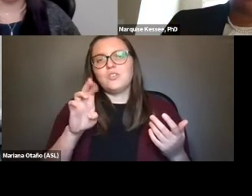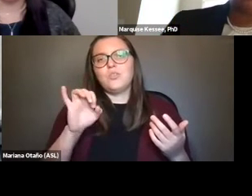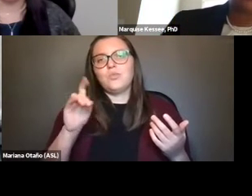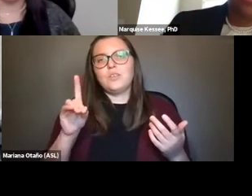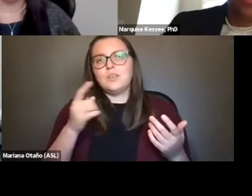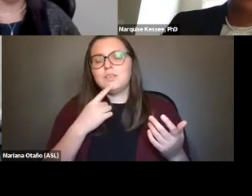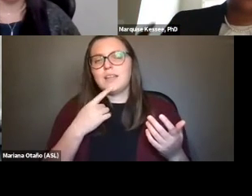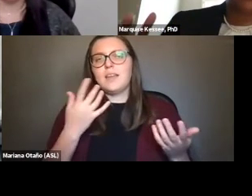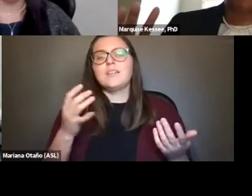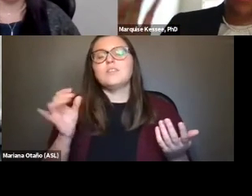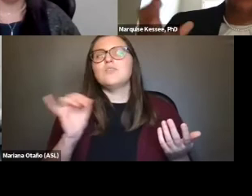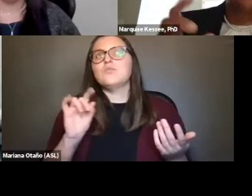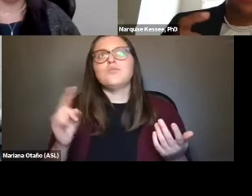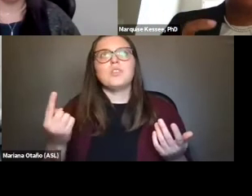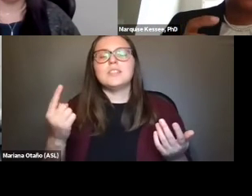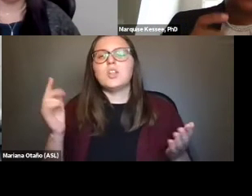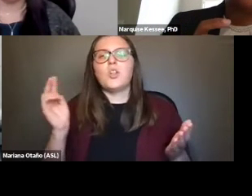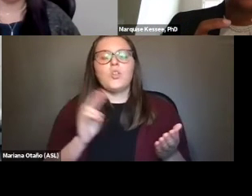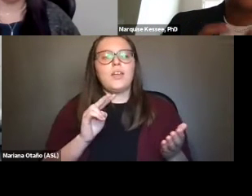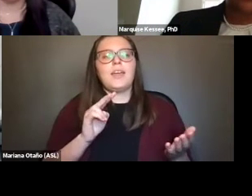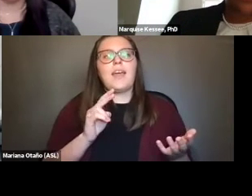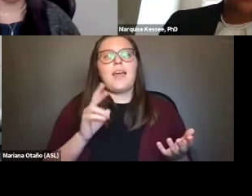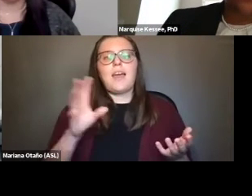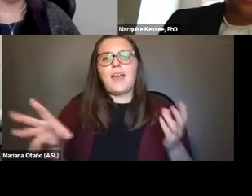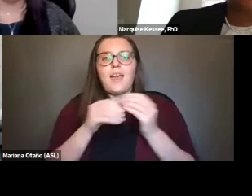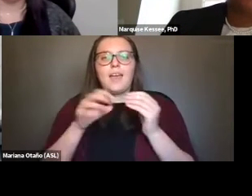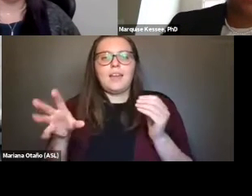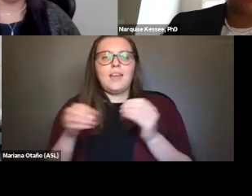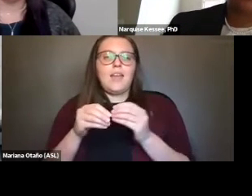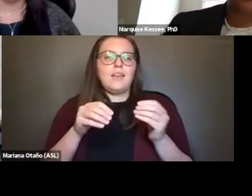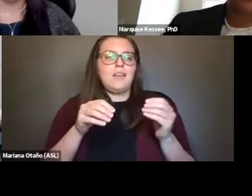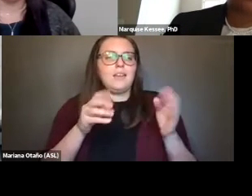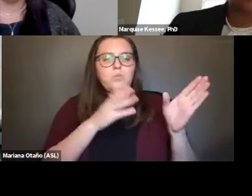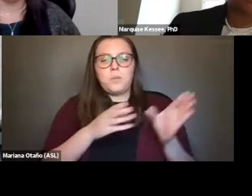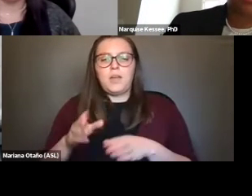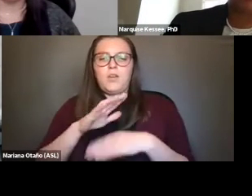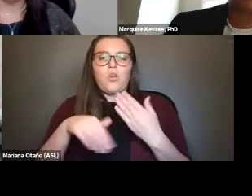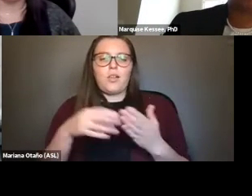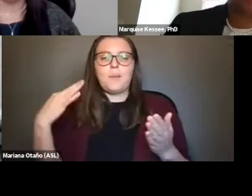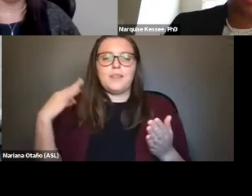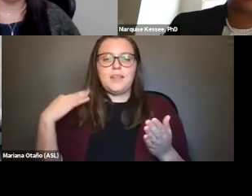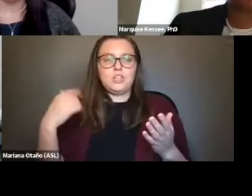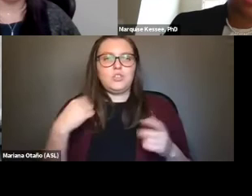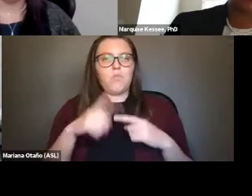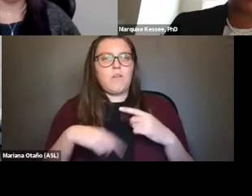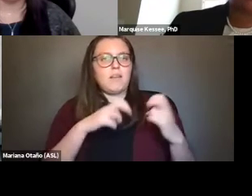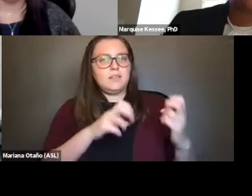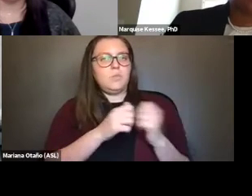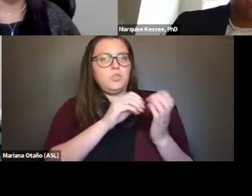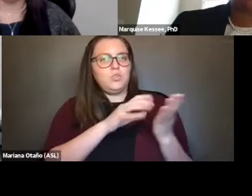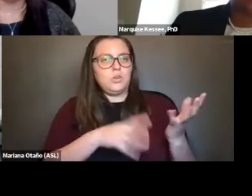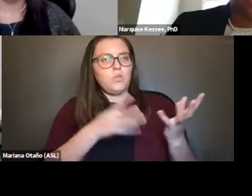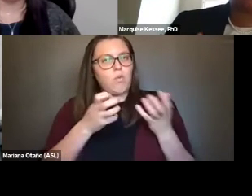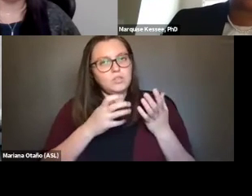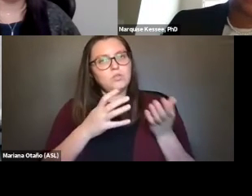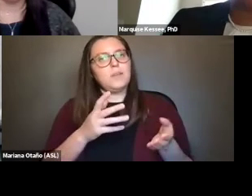We just in looking at compiling the application, I know that I've sat with students, you know, we want it to be as professional as possible. So